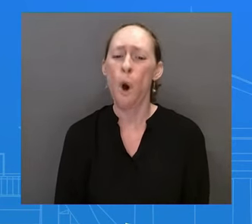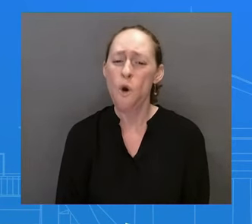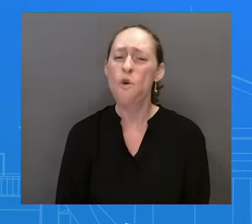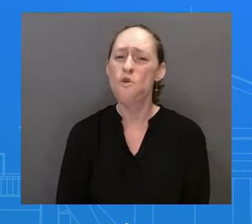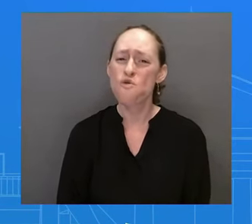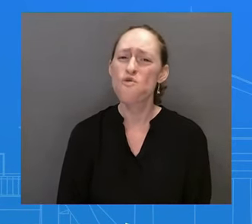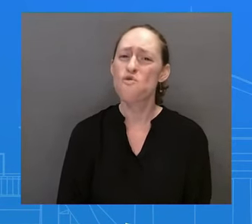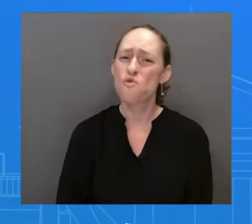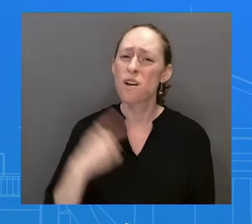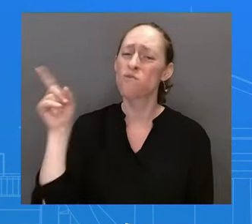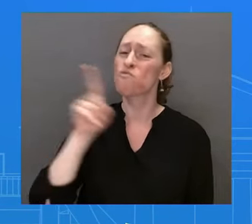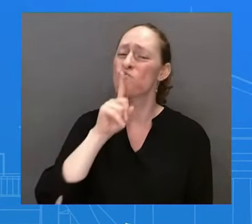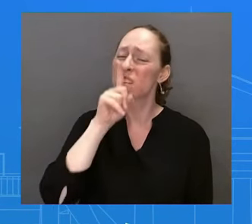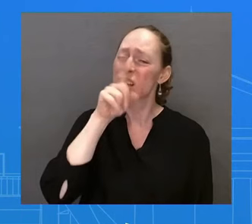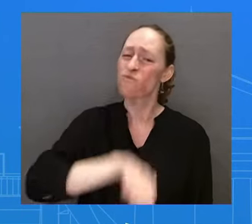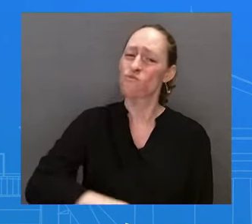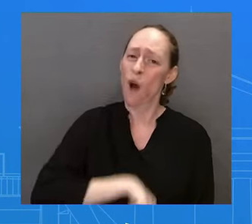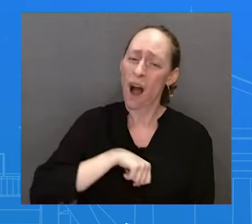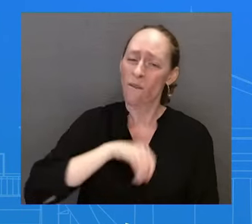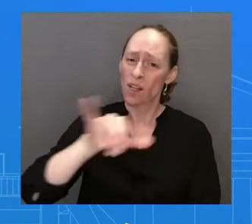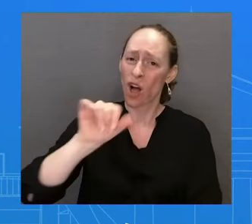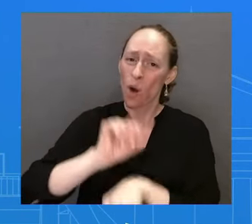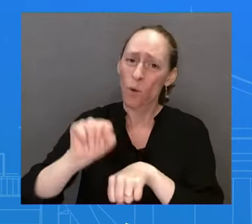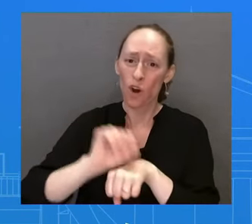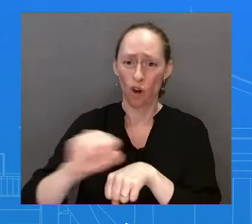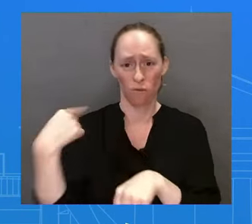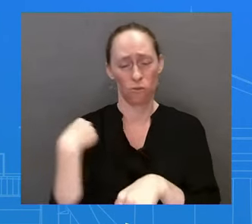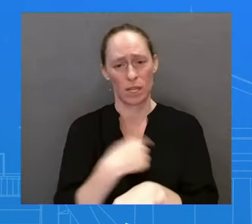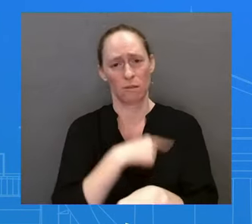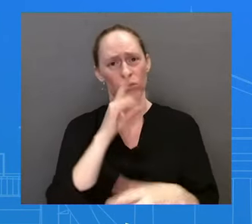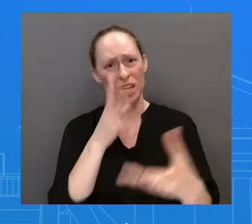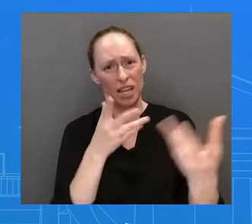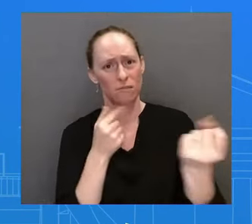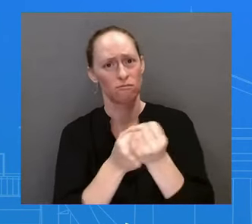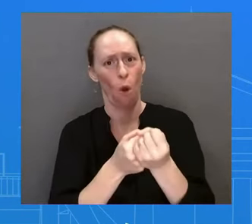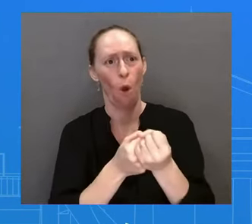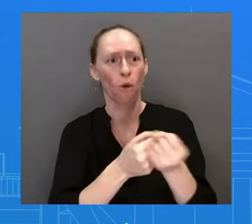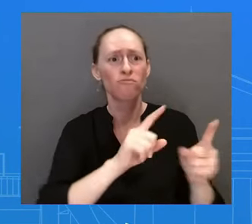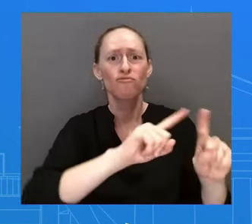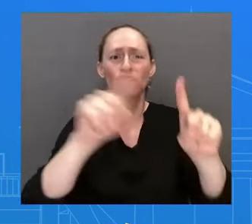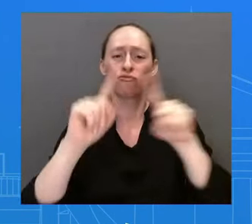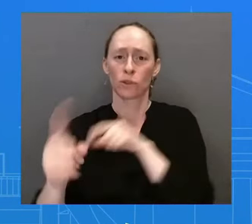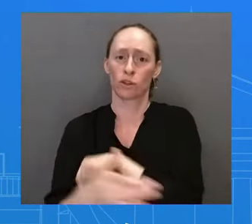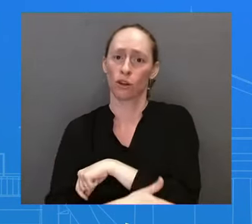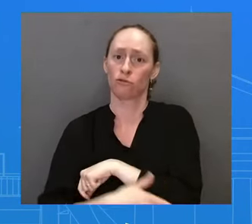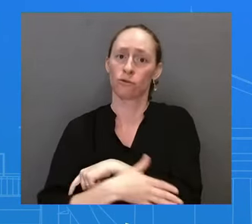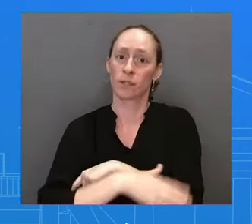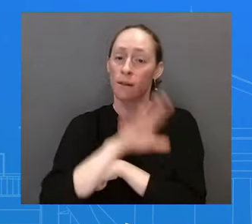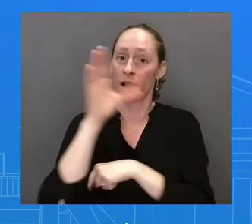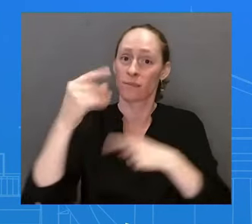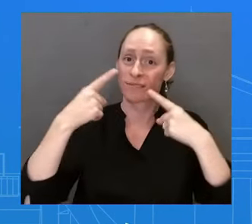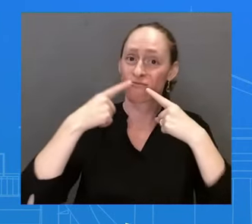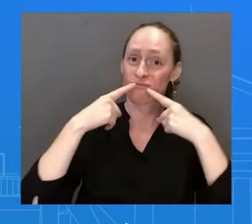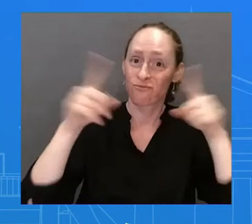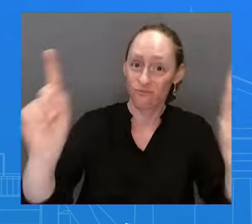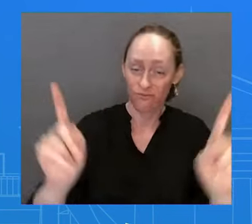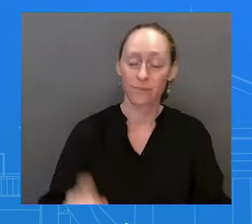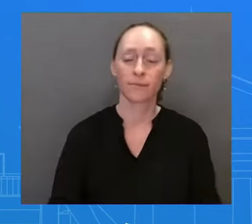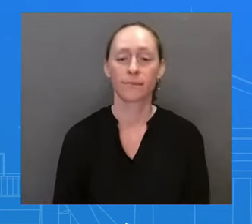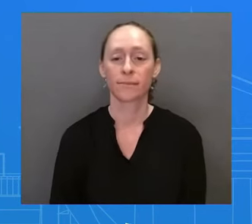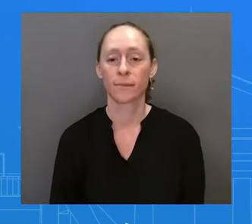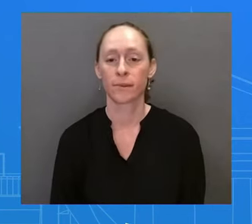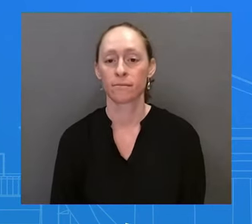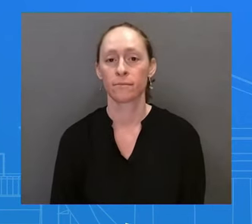In implementing so many of the things that we agreed to implement at the African Leaders Summit last